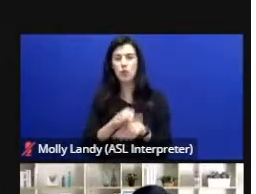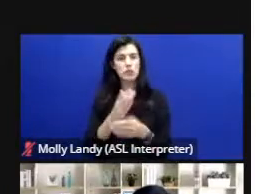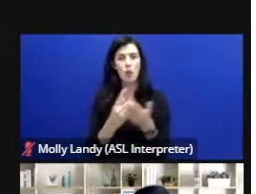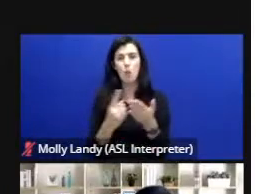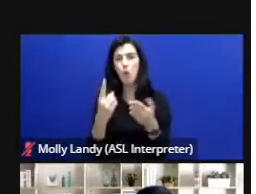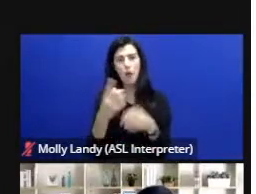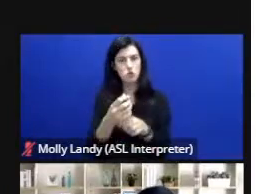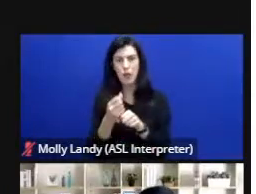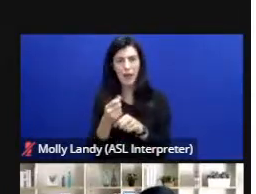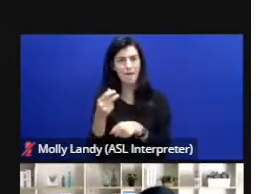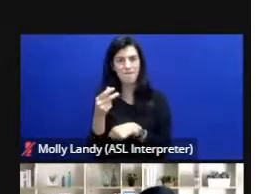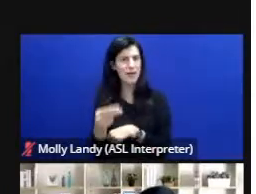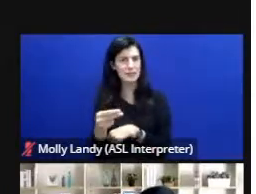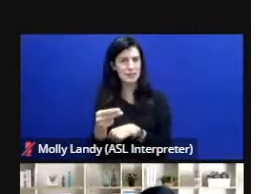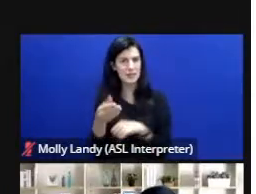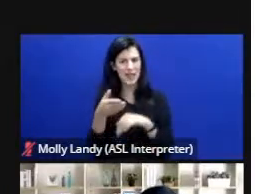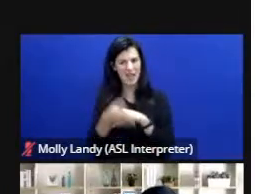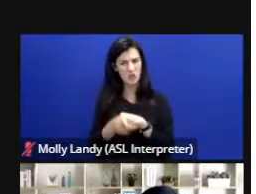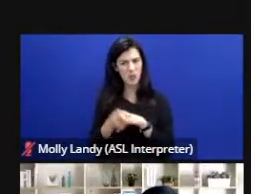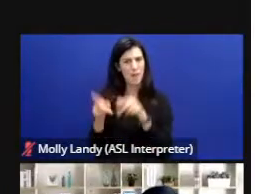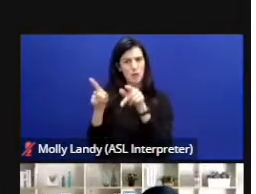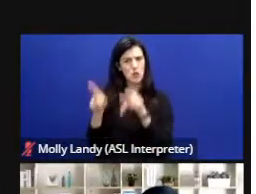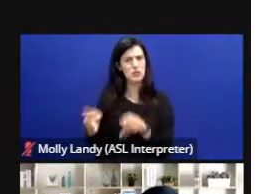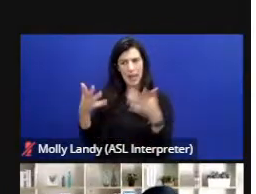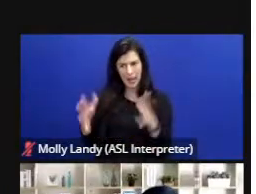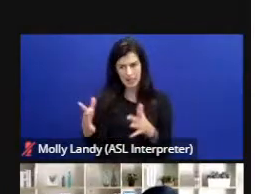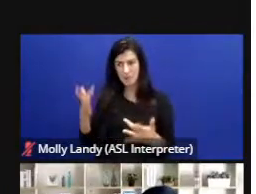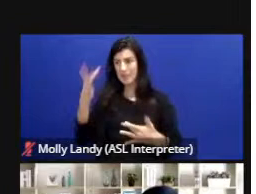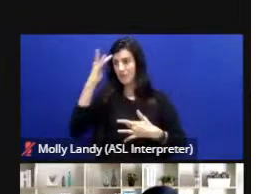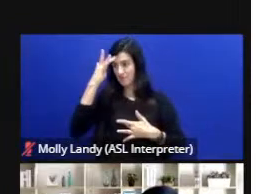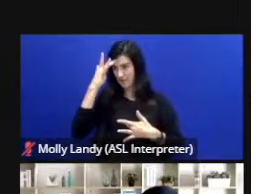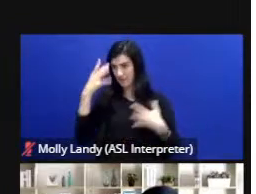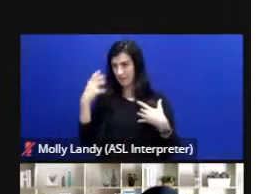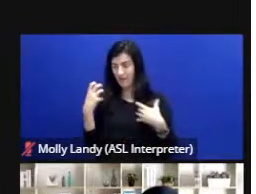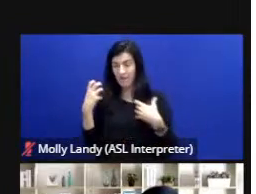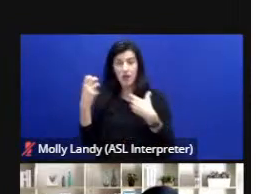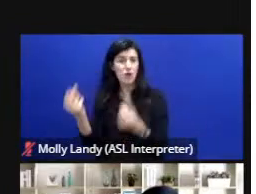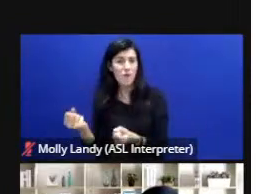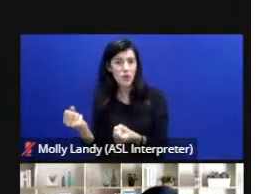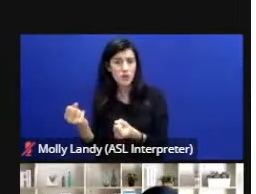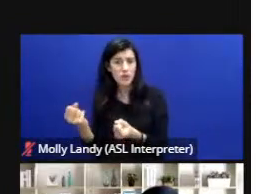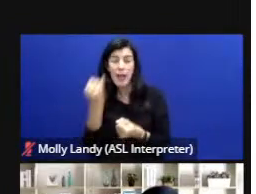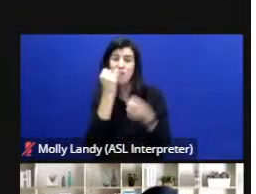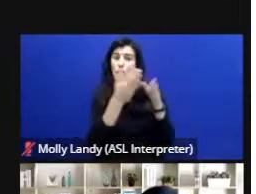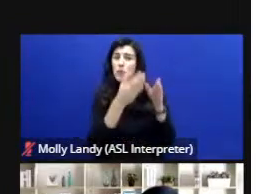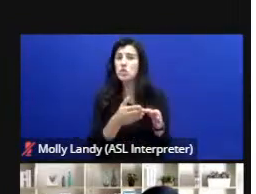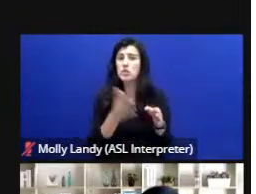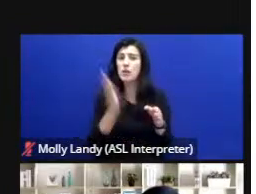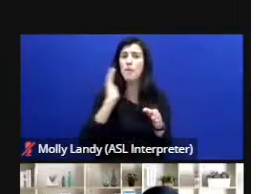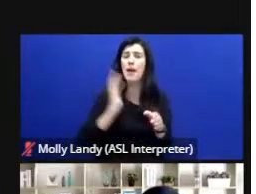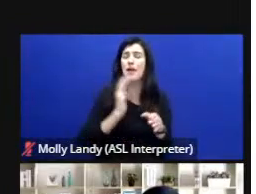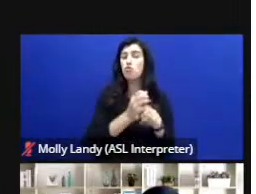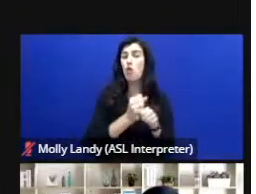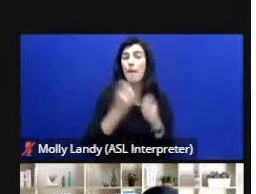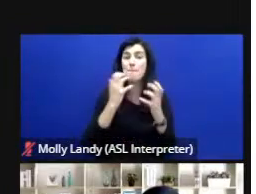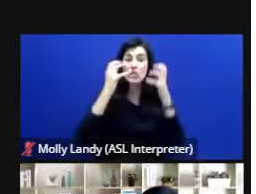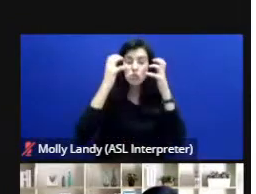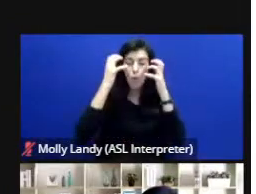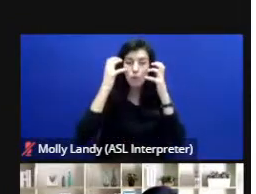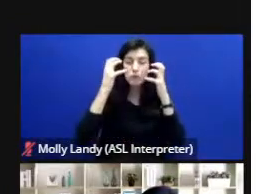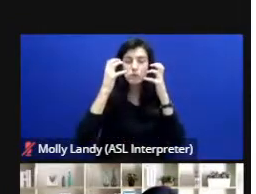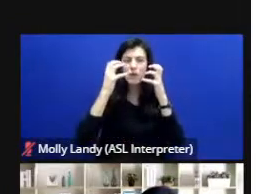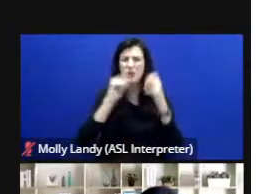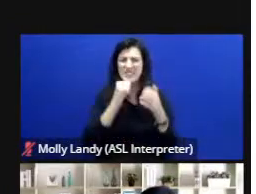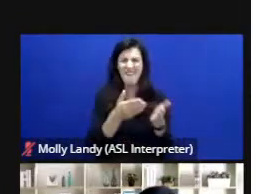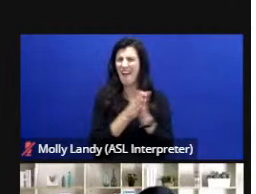infected and recovered. So I don't know that we know the impact of this. If you got the measles, you were not asked to get the measles vaccine afterwards. If you got